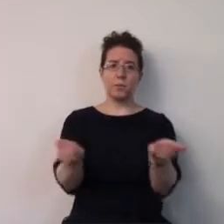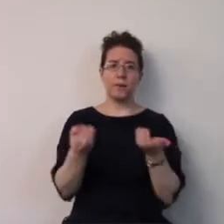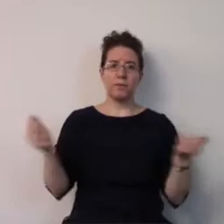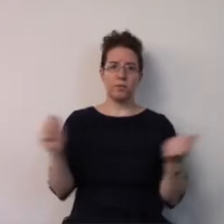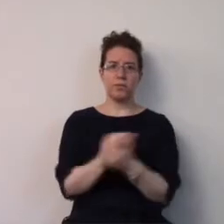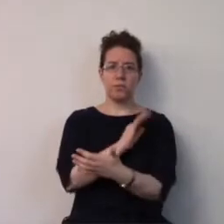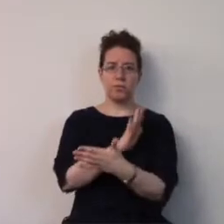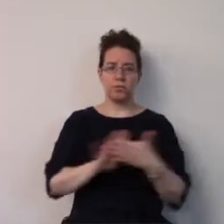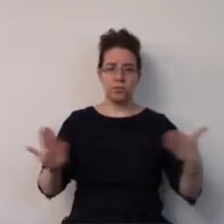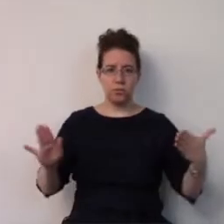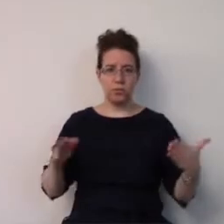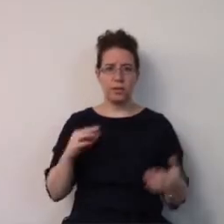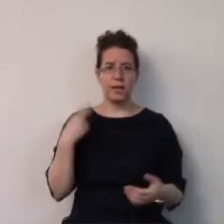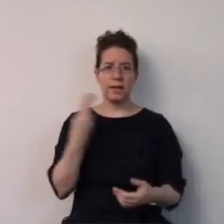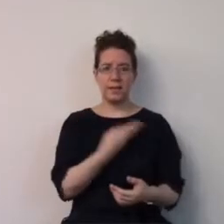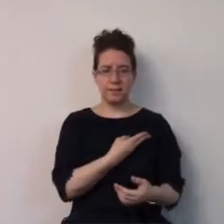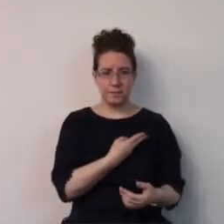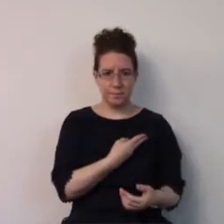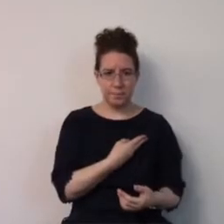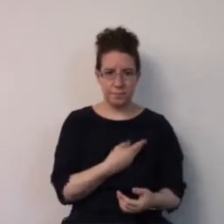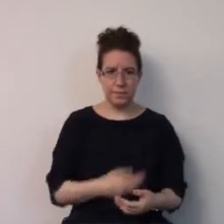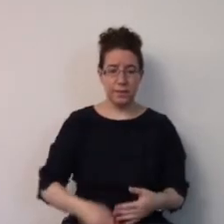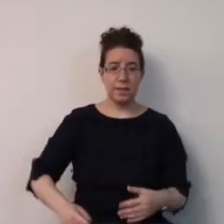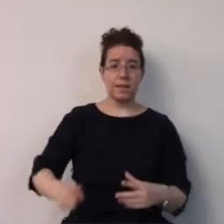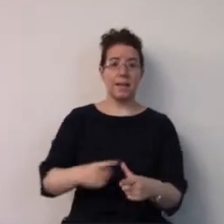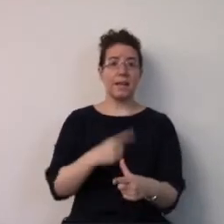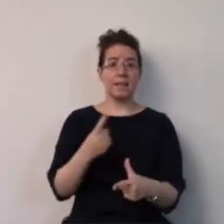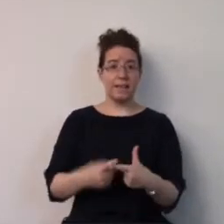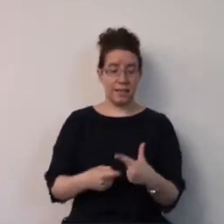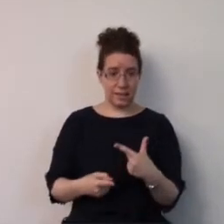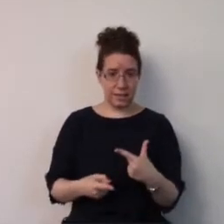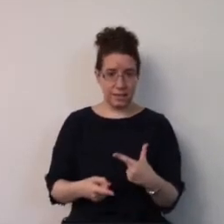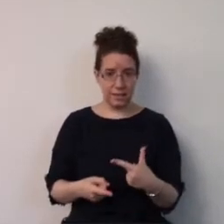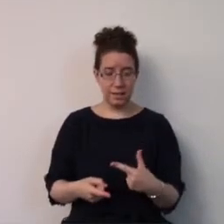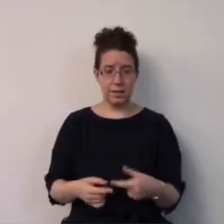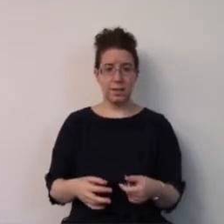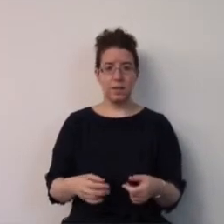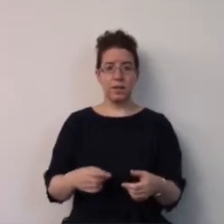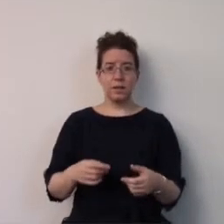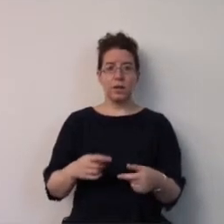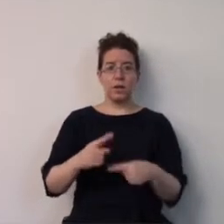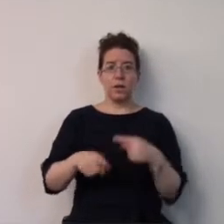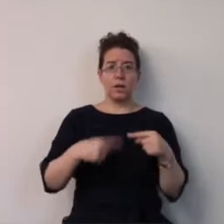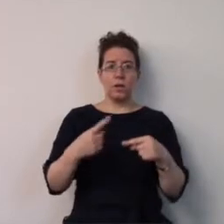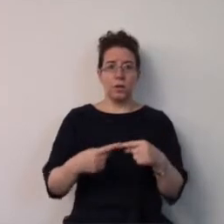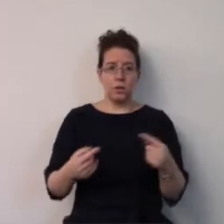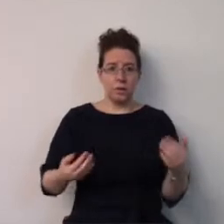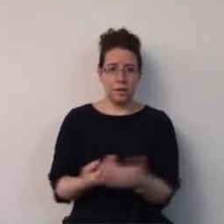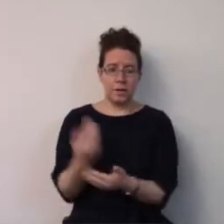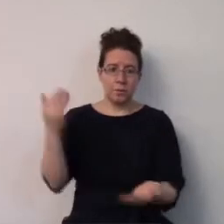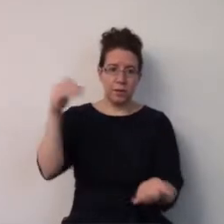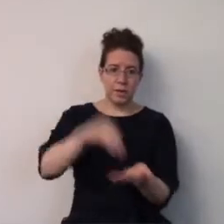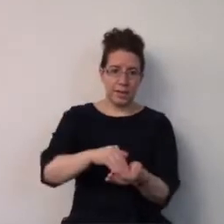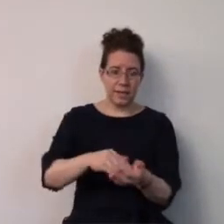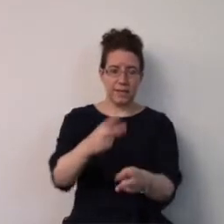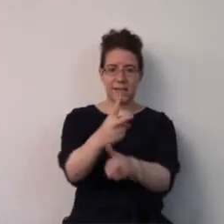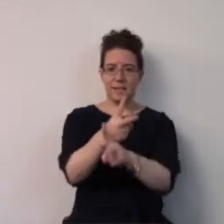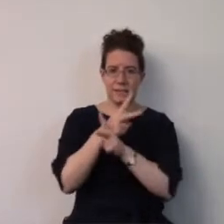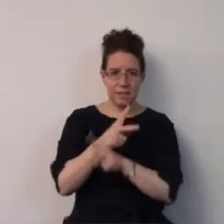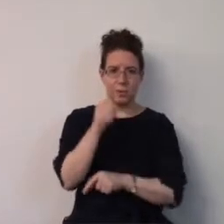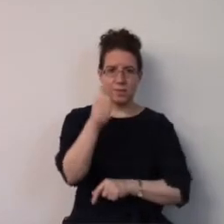God. Oh, the Holy Ghost moved the other morning with such a love feast. It was a love feast all day long.